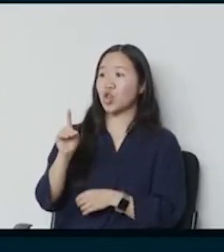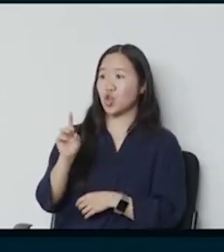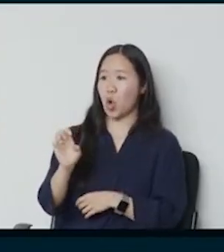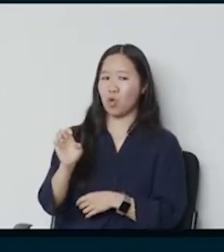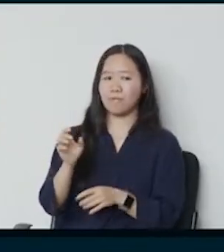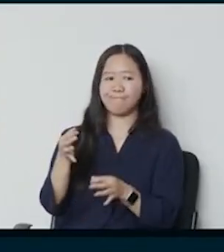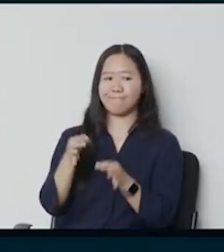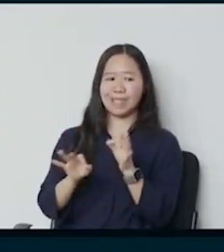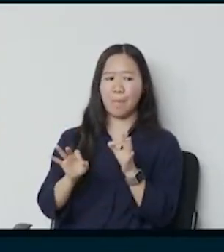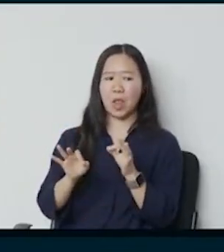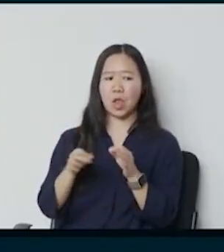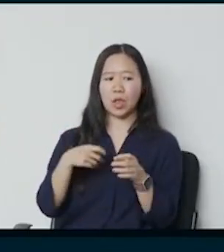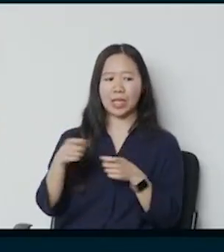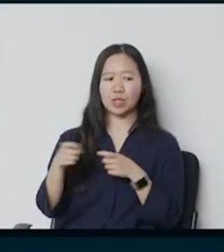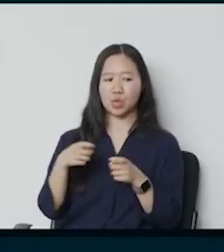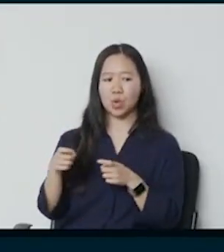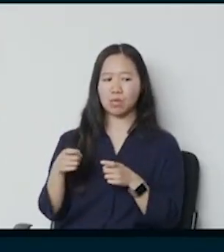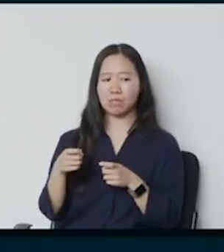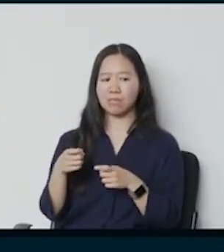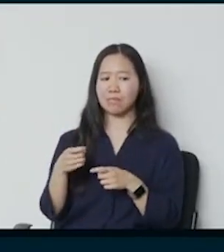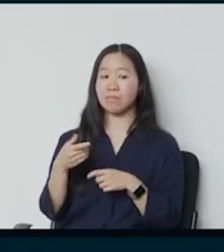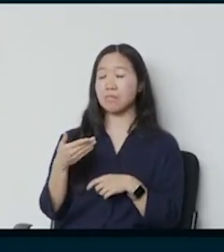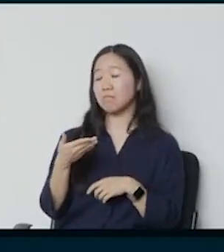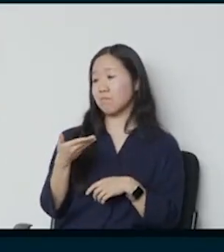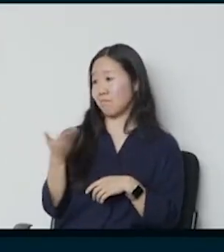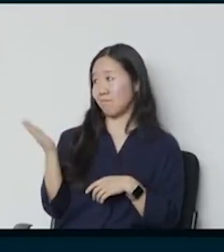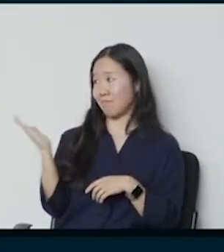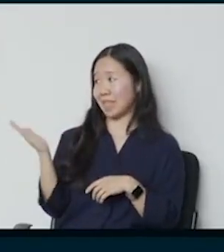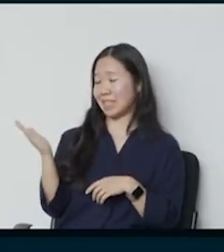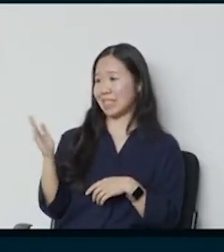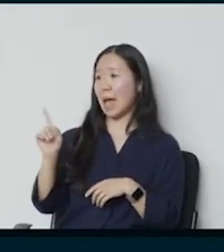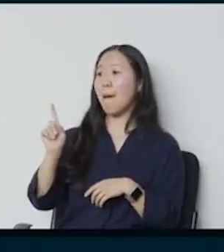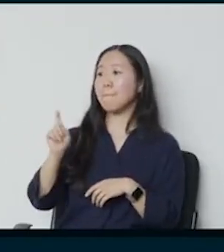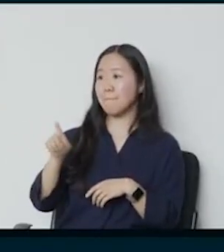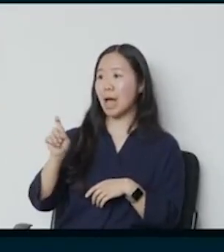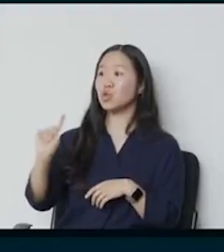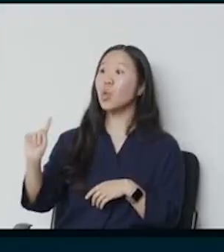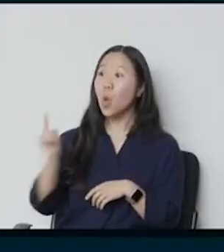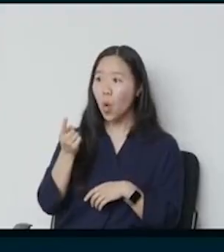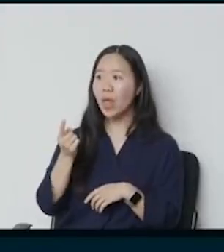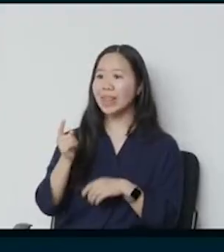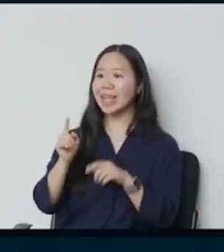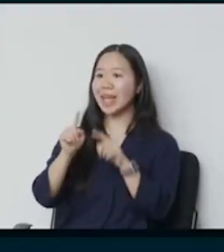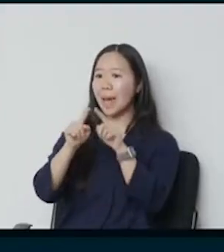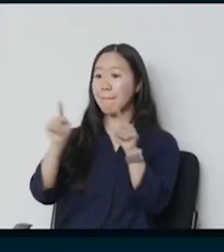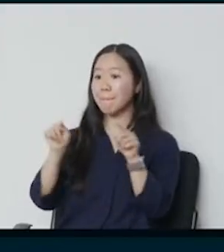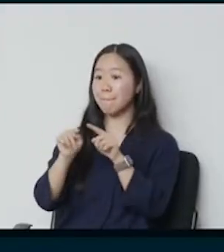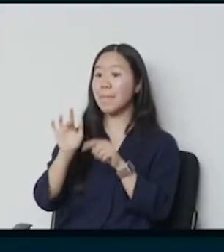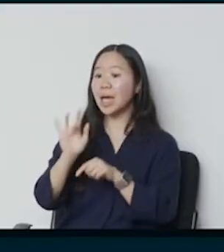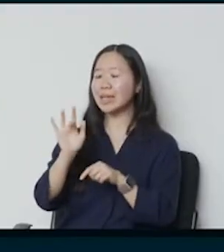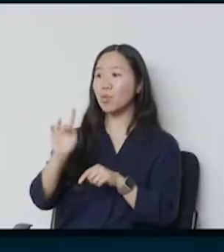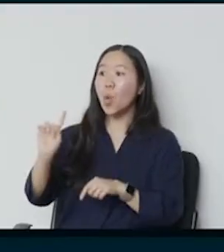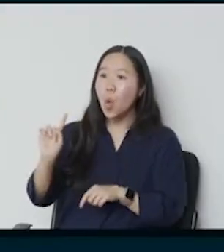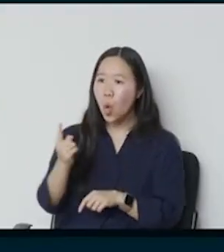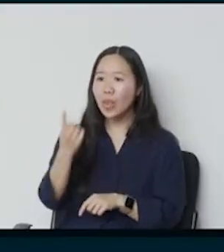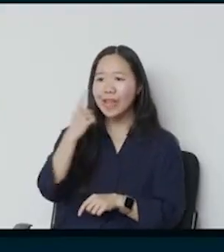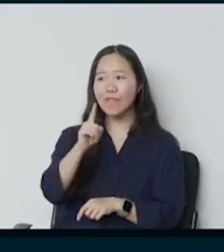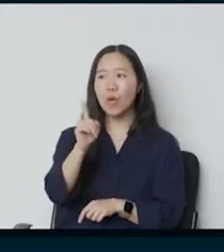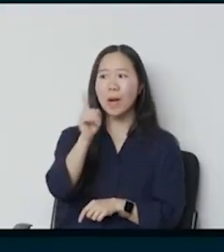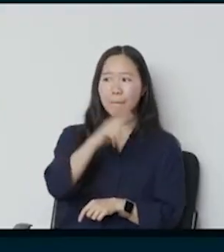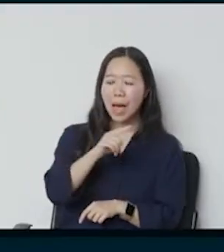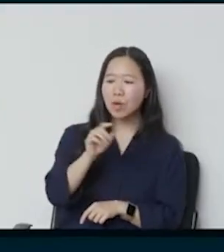control. This, believe it or not, is a mouse-only button. It only works for mouse users or touchscreen